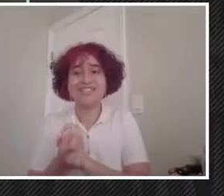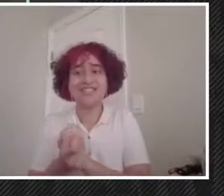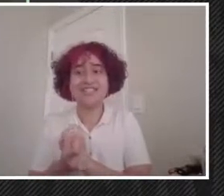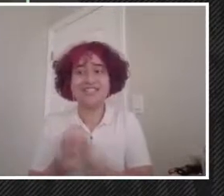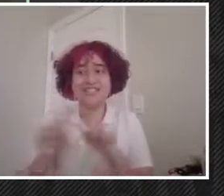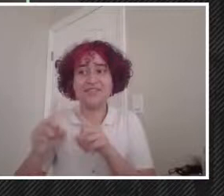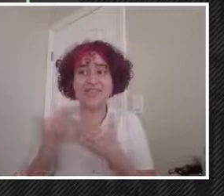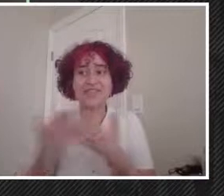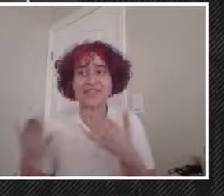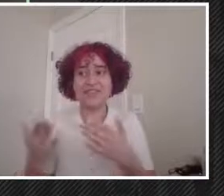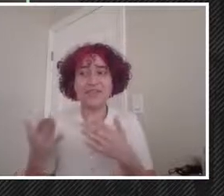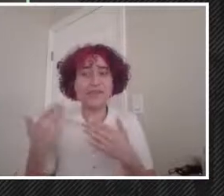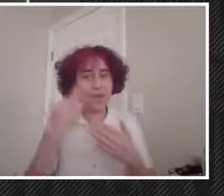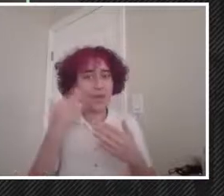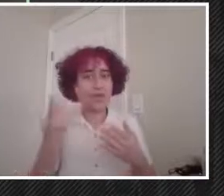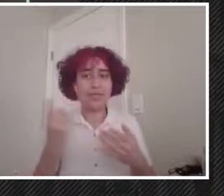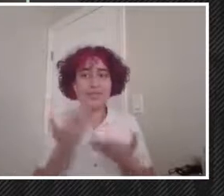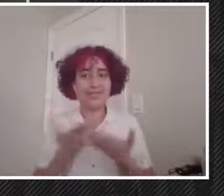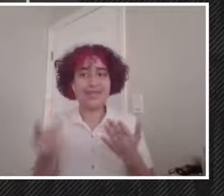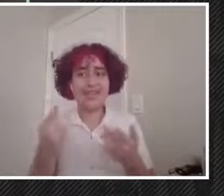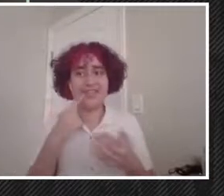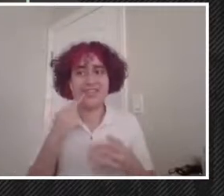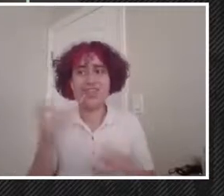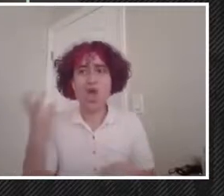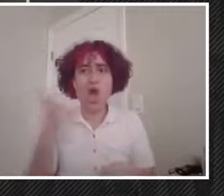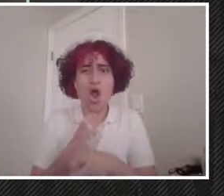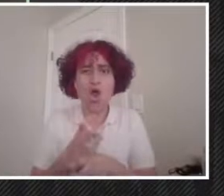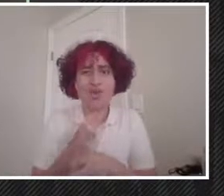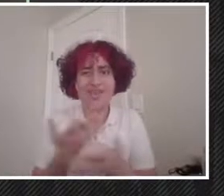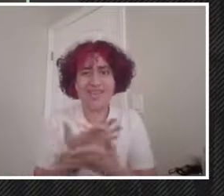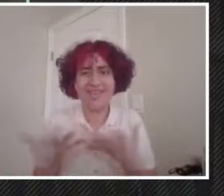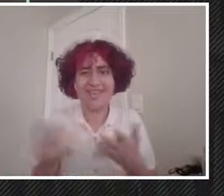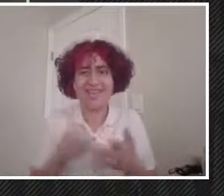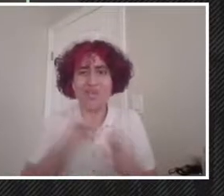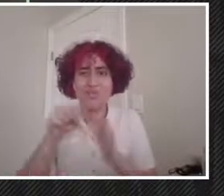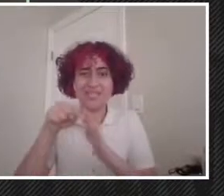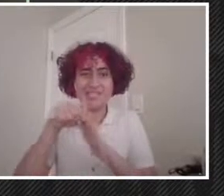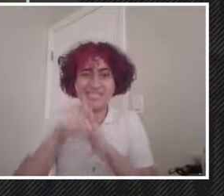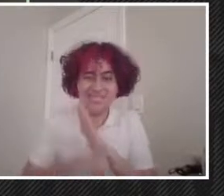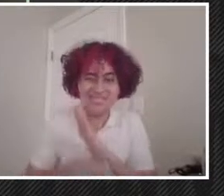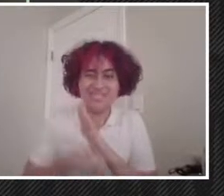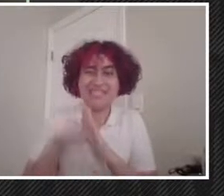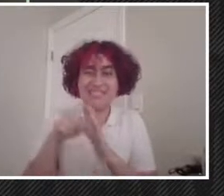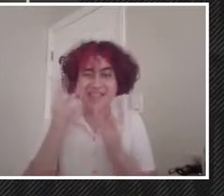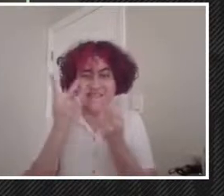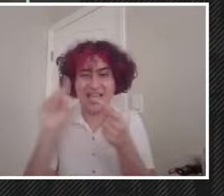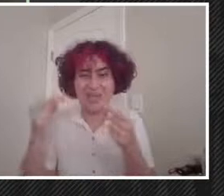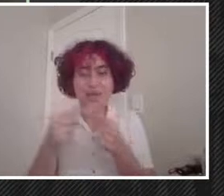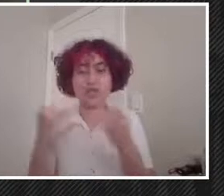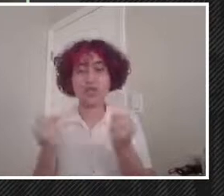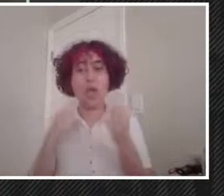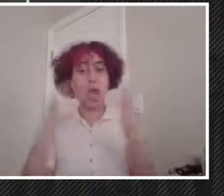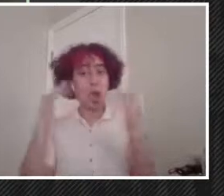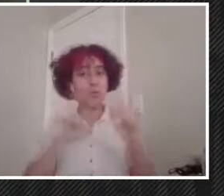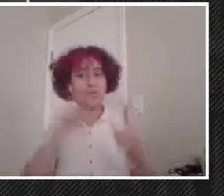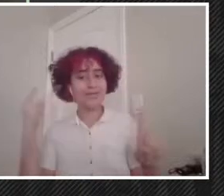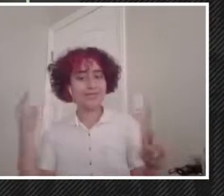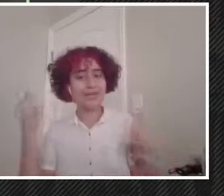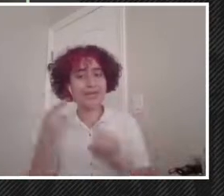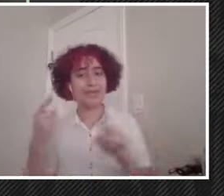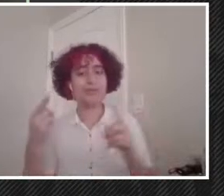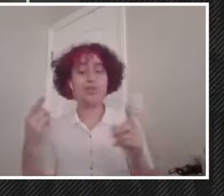murder, things like that, the harder things to kind of to digest, right? So I hope we really get into a habit of having